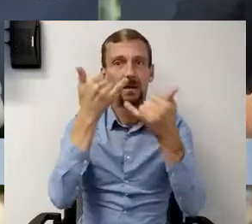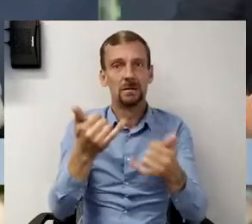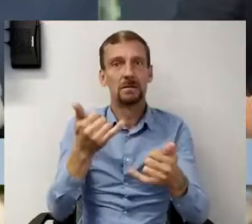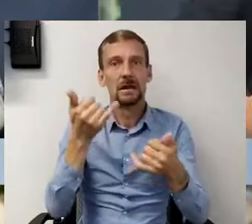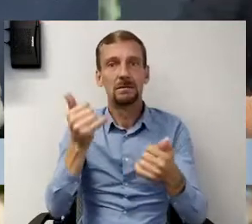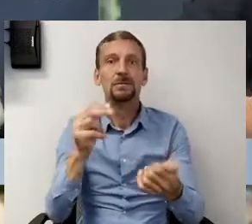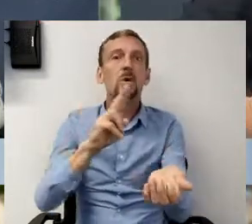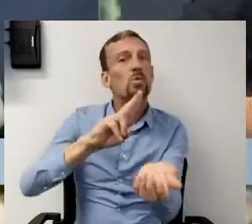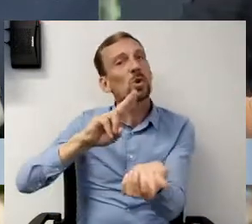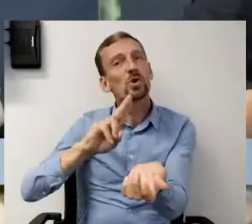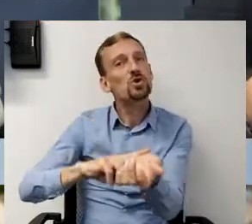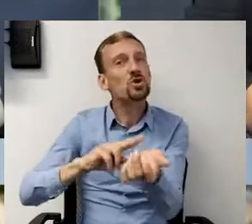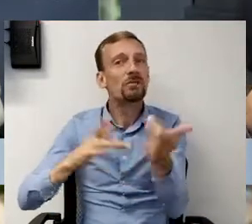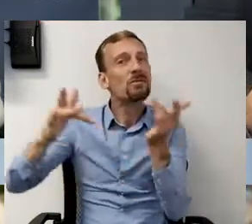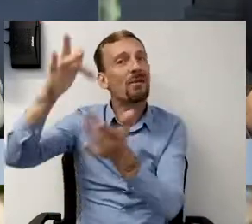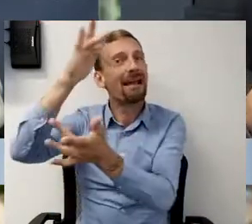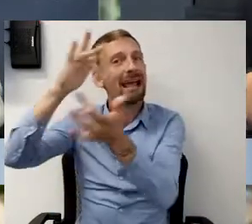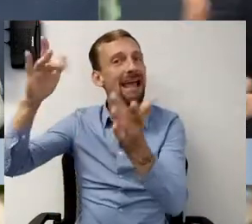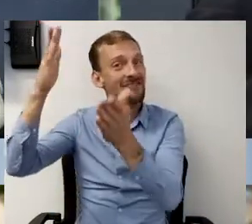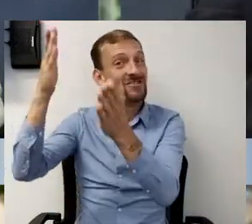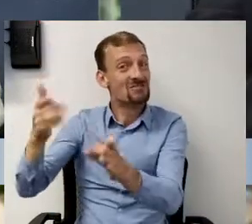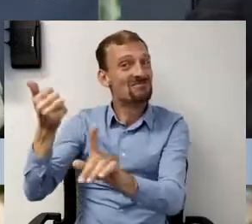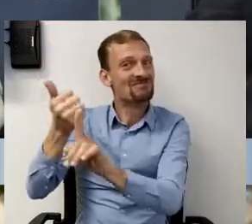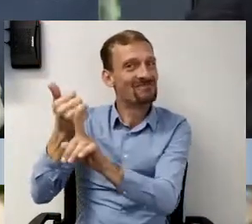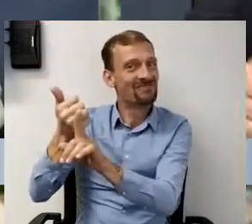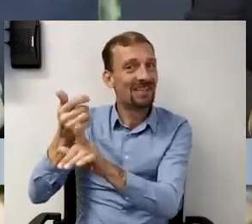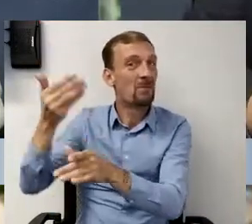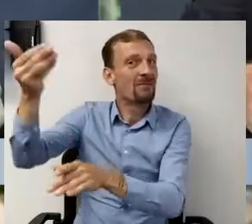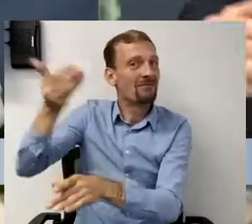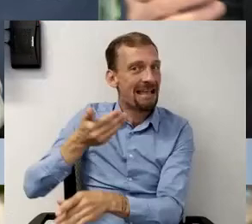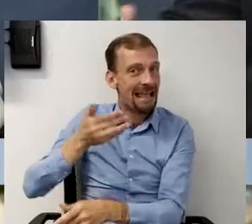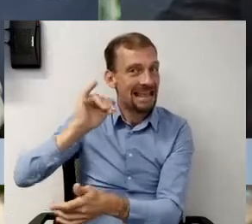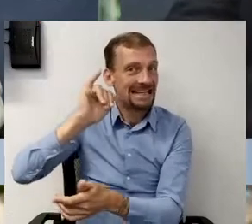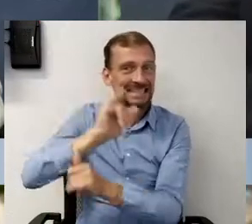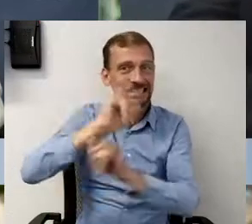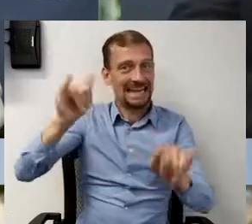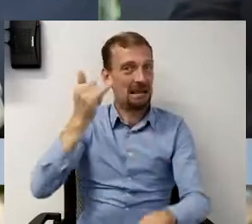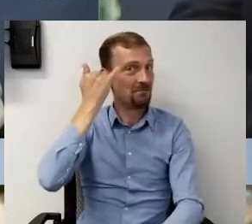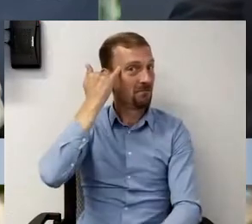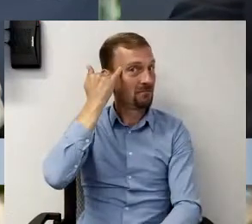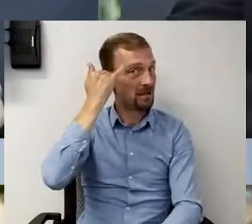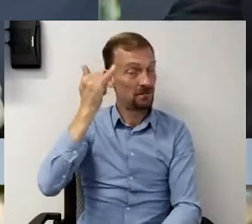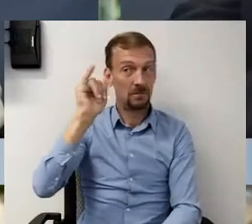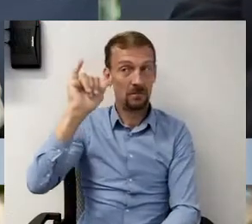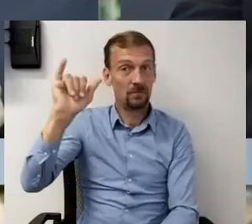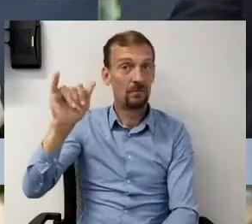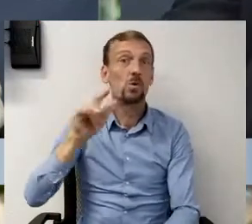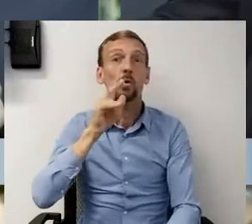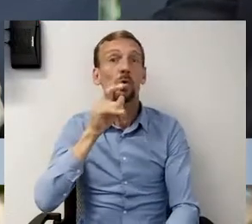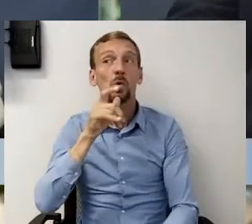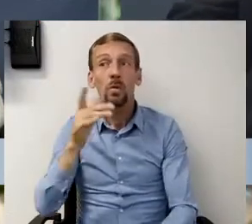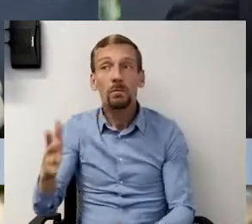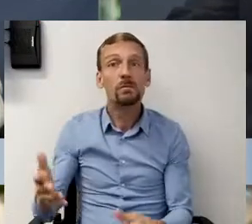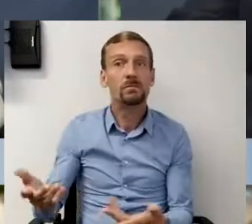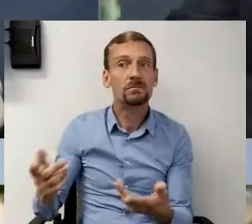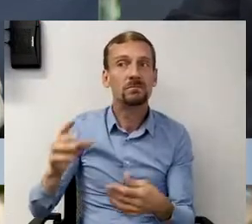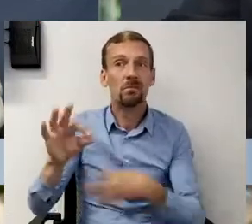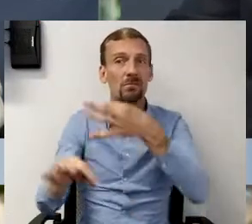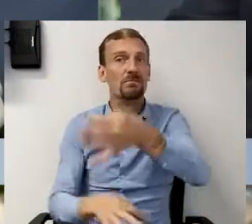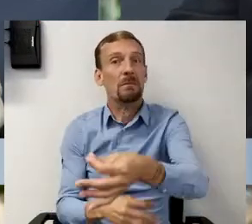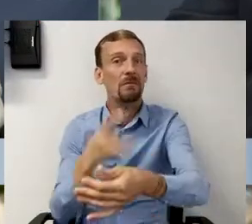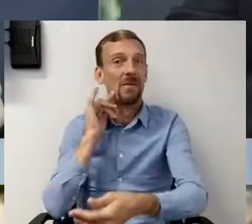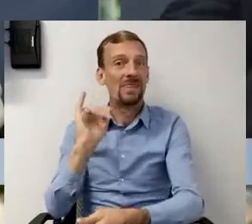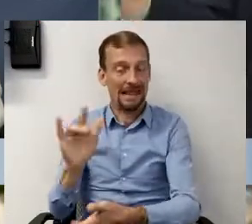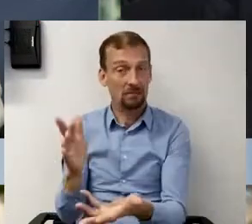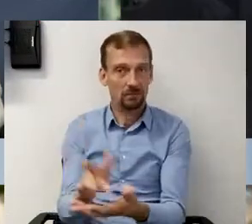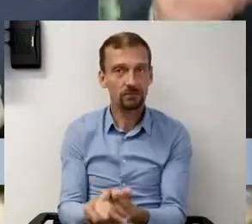nurse traveler that we would contract with, or a locum tenens physician that was filling in for a physician on vacation. They're very much like